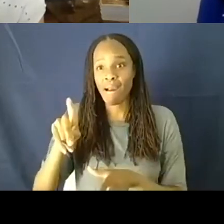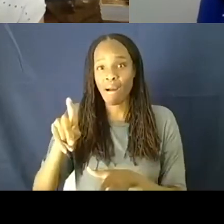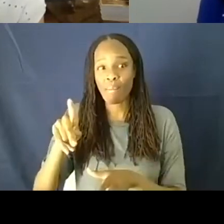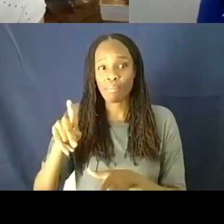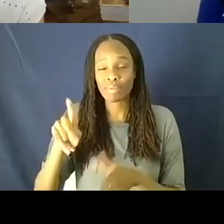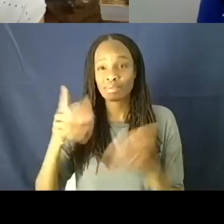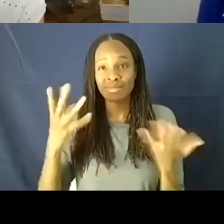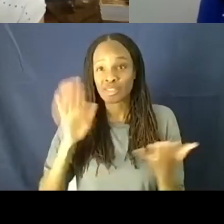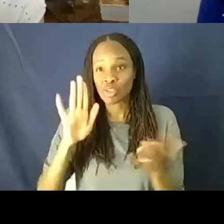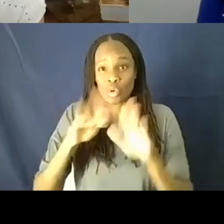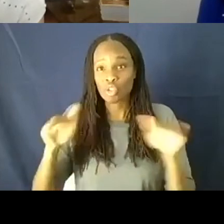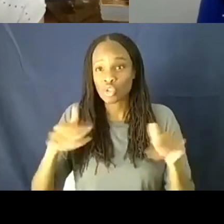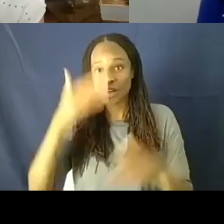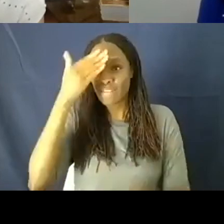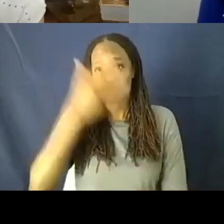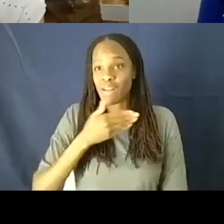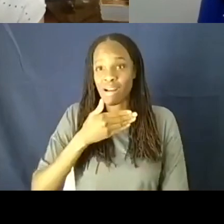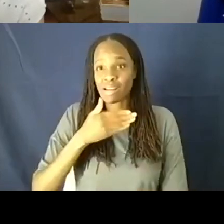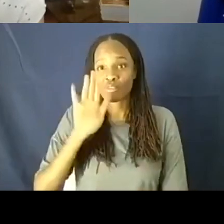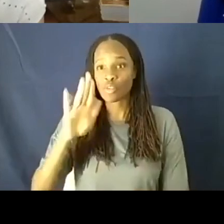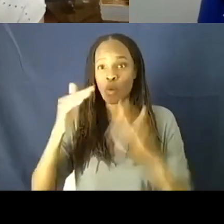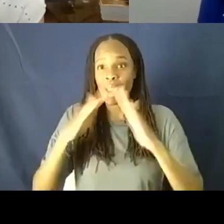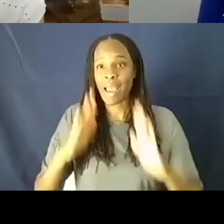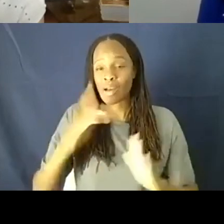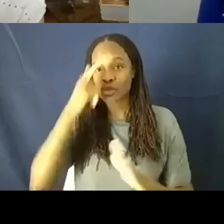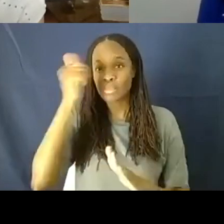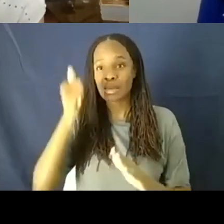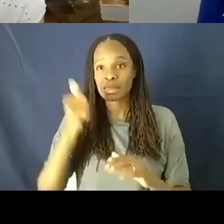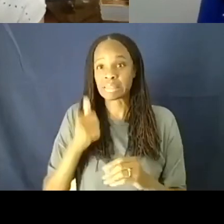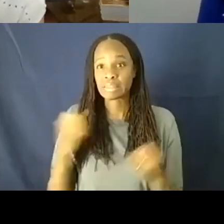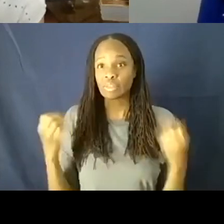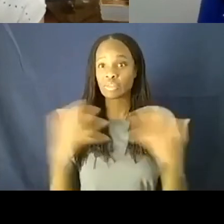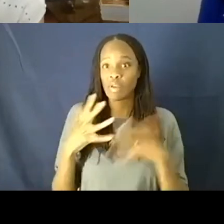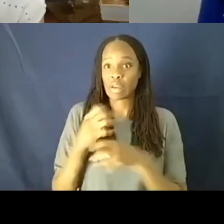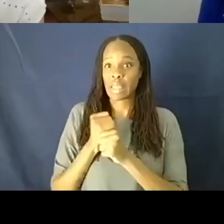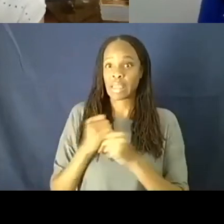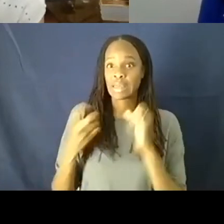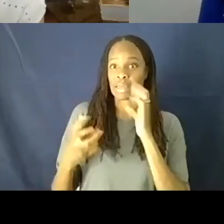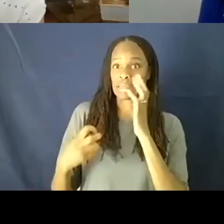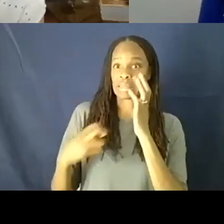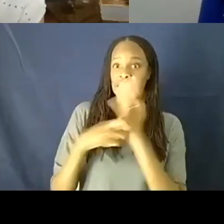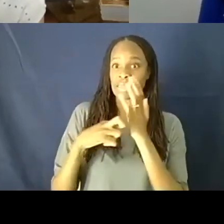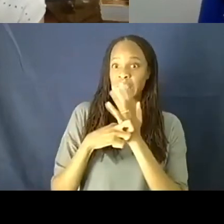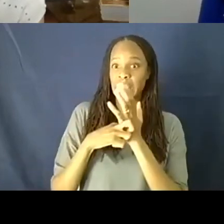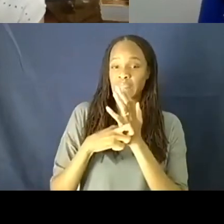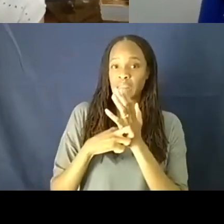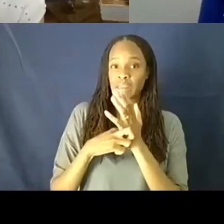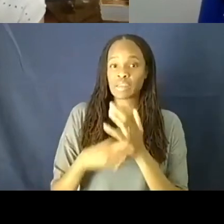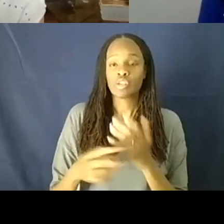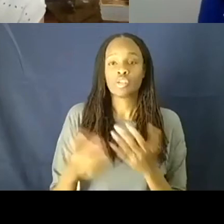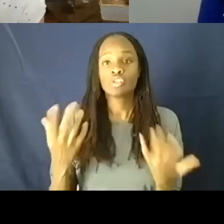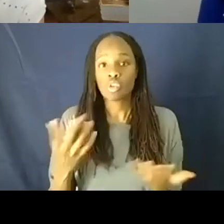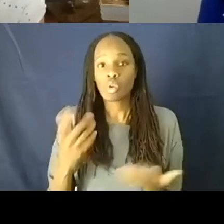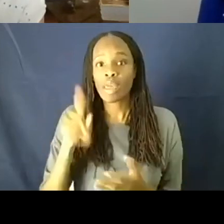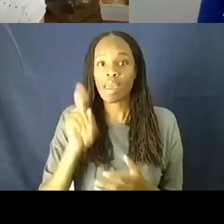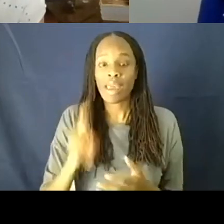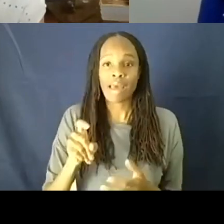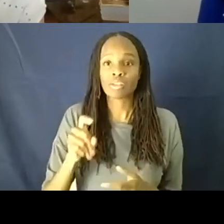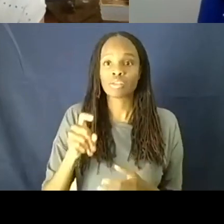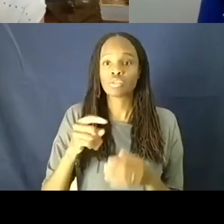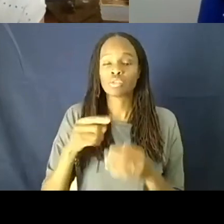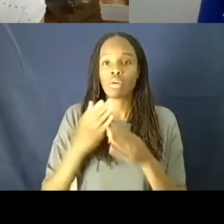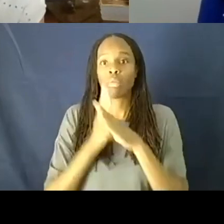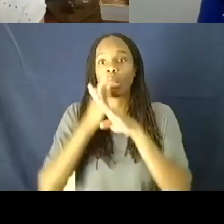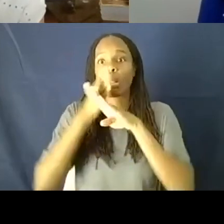ticket. And the children were told and the parents that they had to go across this major thoroughfare, around the block, to this